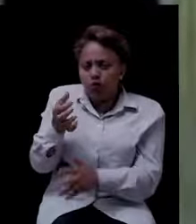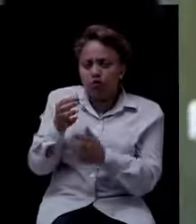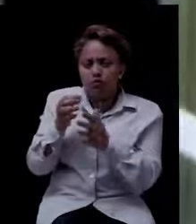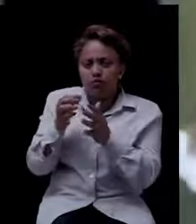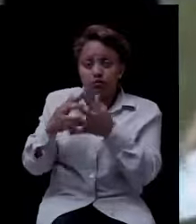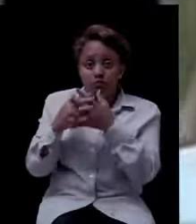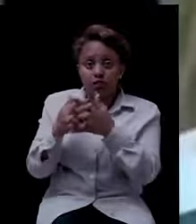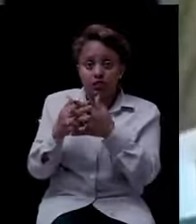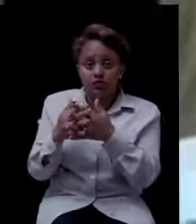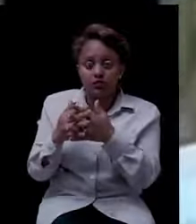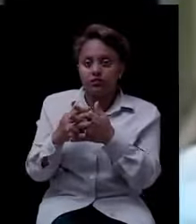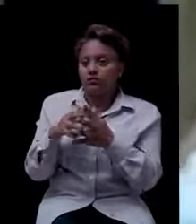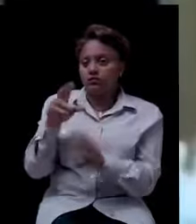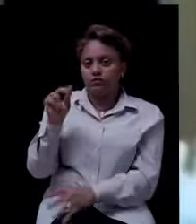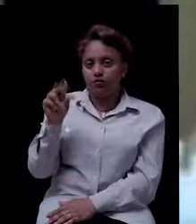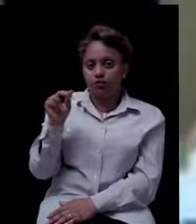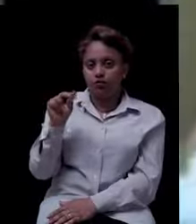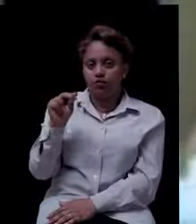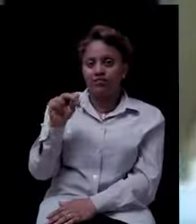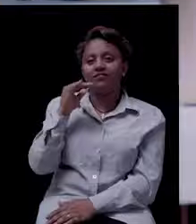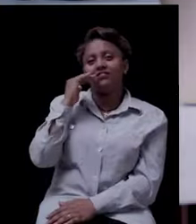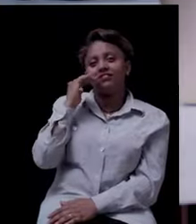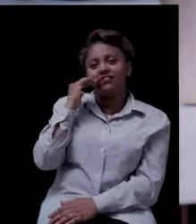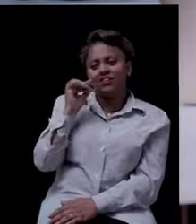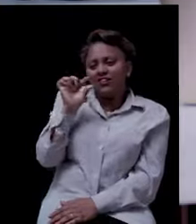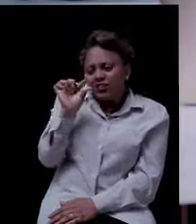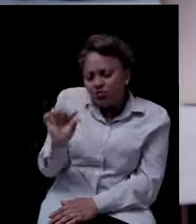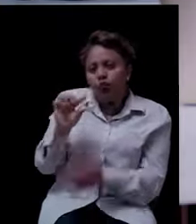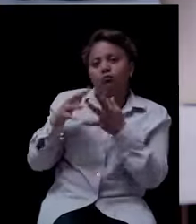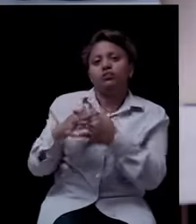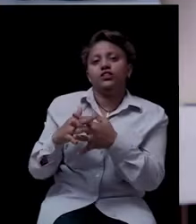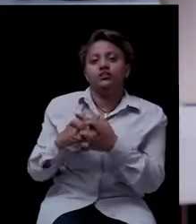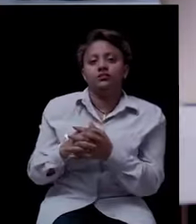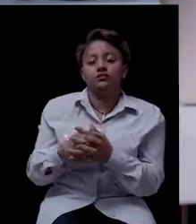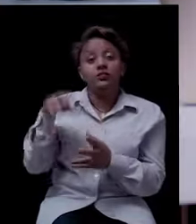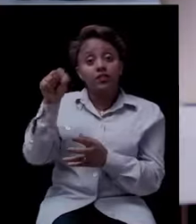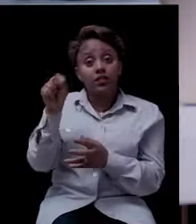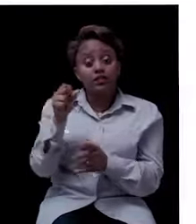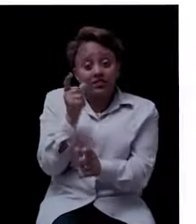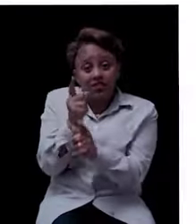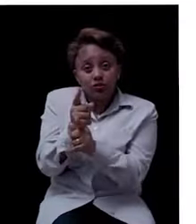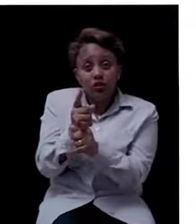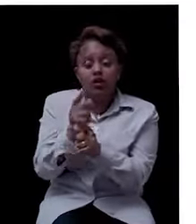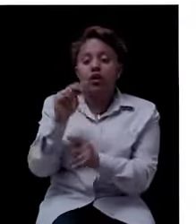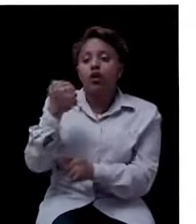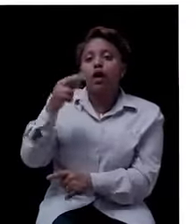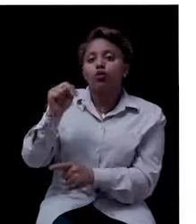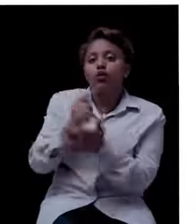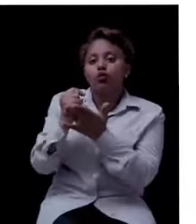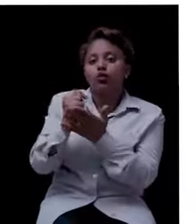talking about very small machines. Actually, the term nanotechnology was coined by Professor